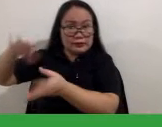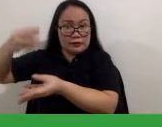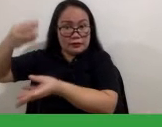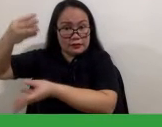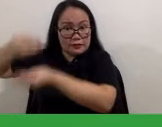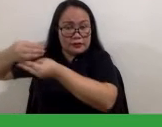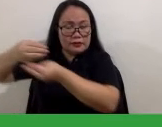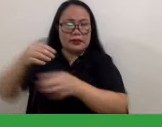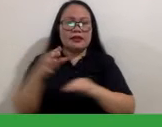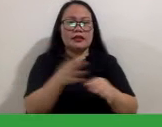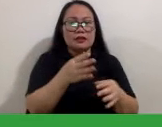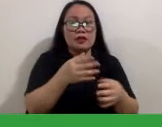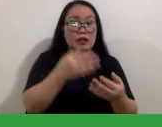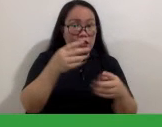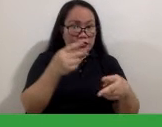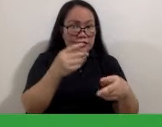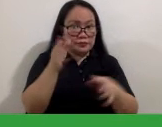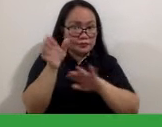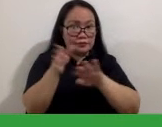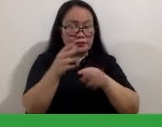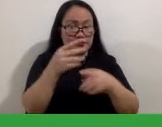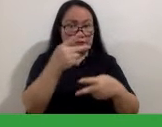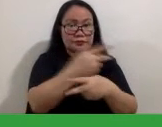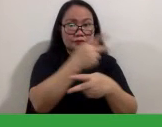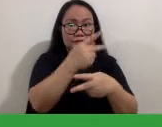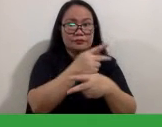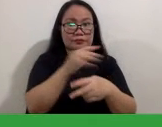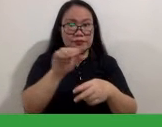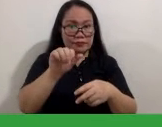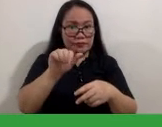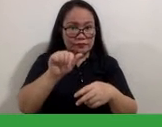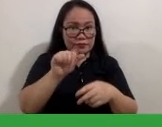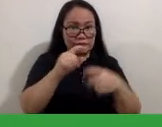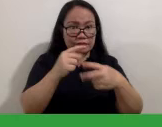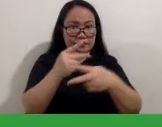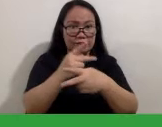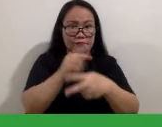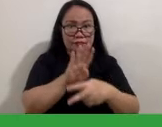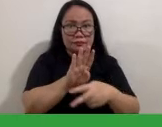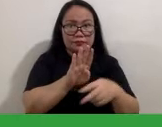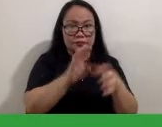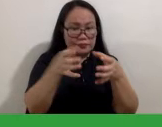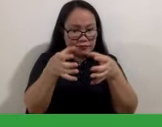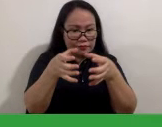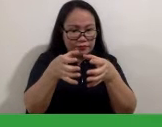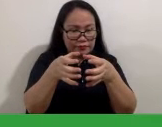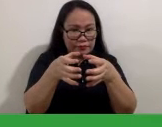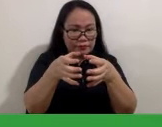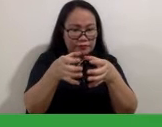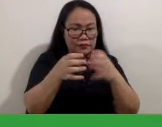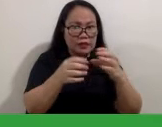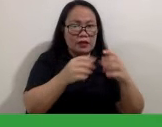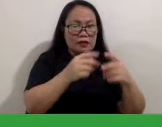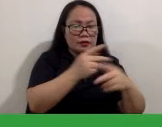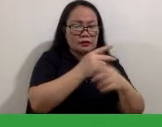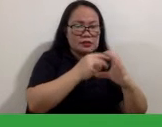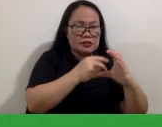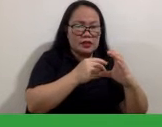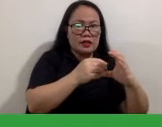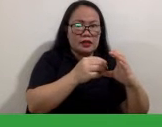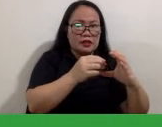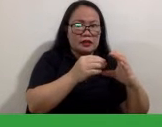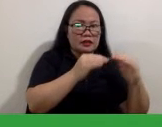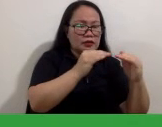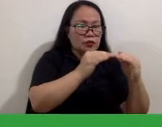to ha, and then this one in multiplication, so ganun din. A times B, sila yung magkasama. On the right side of the equation,